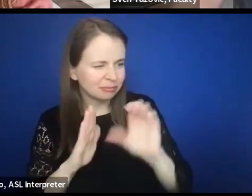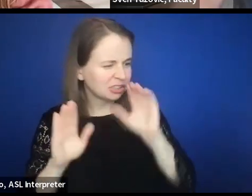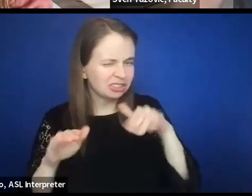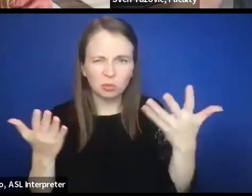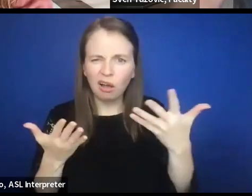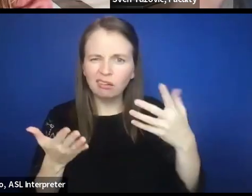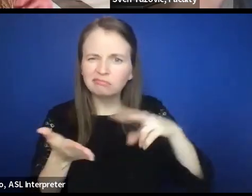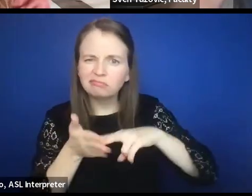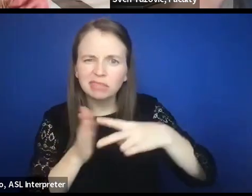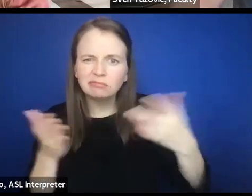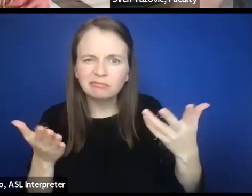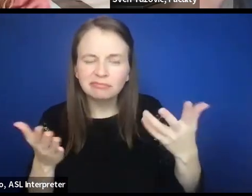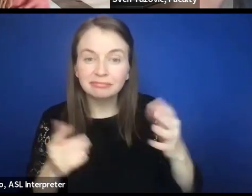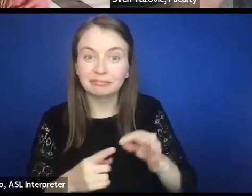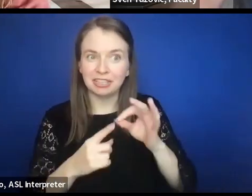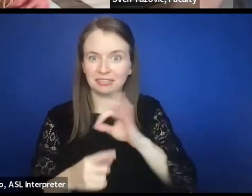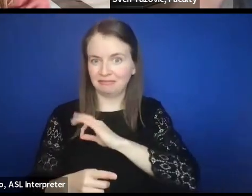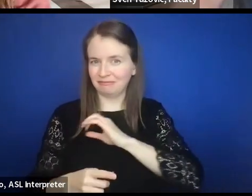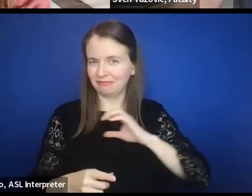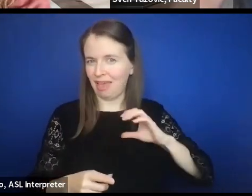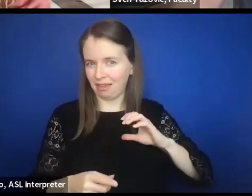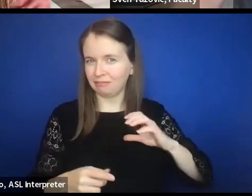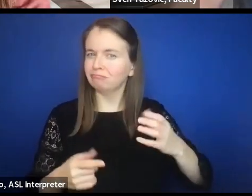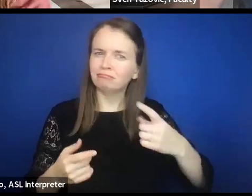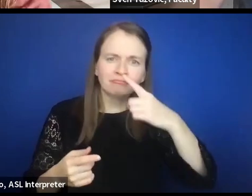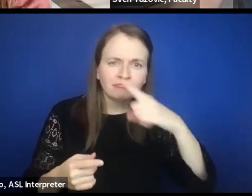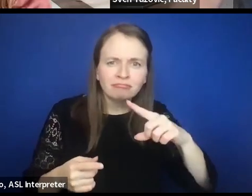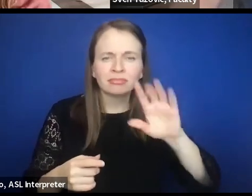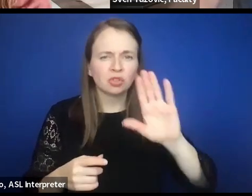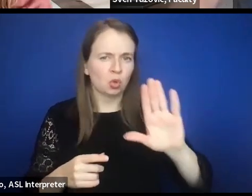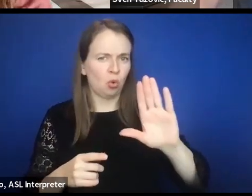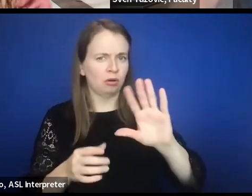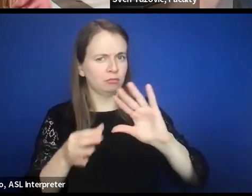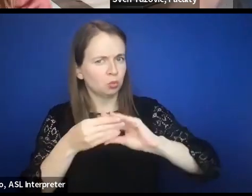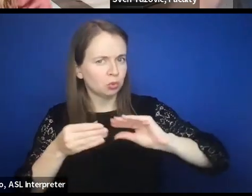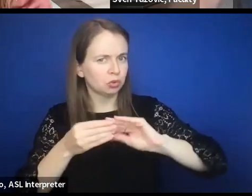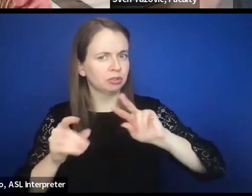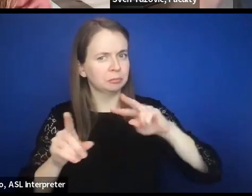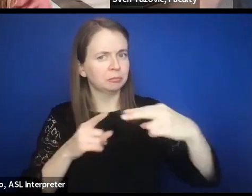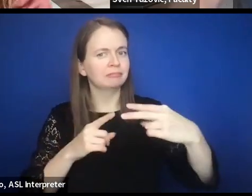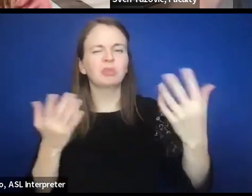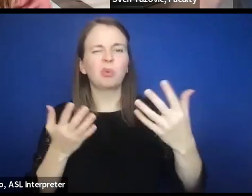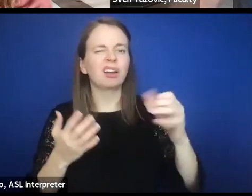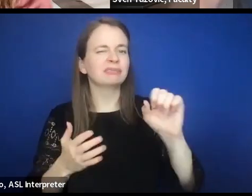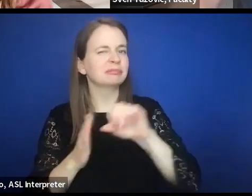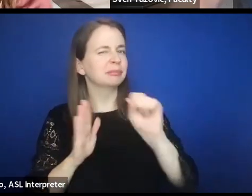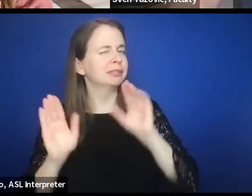is, especially for faculty, if you want to just like in your own words, what's Semester at